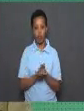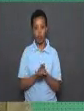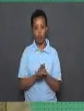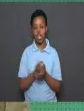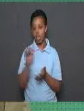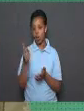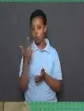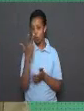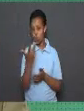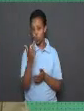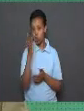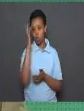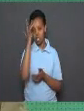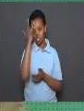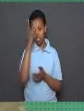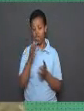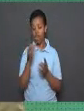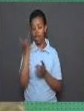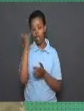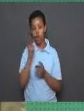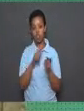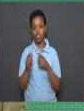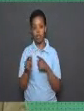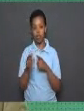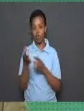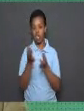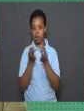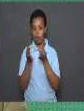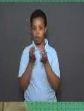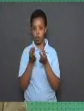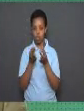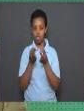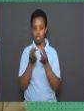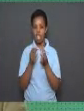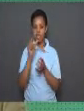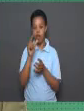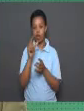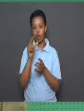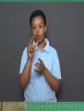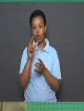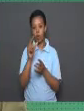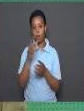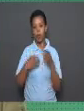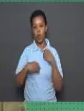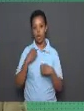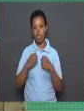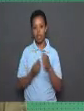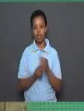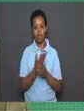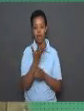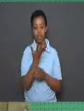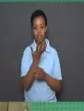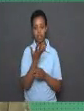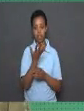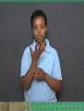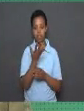other ideas explain that the metabolism of microorganisms will cause disease